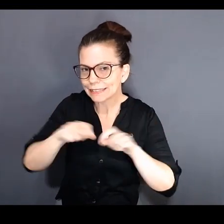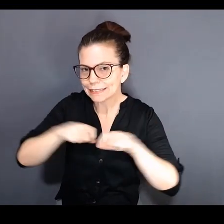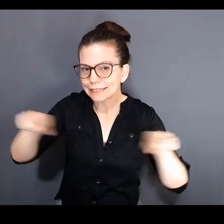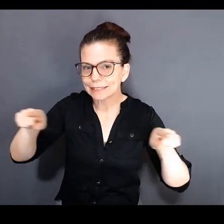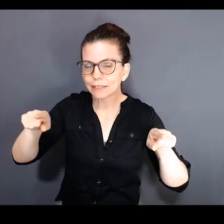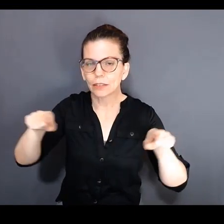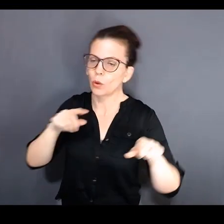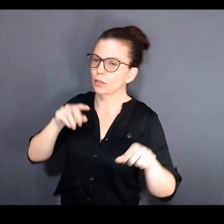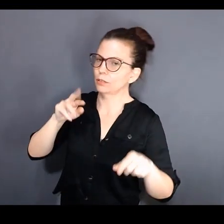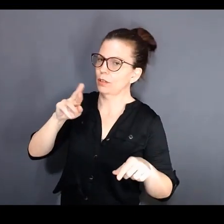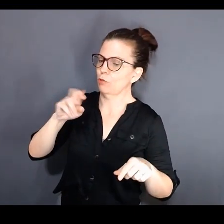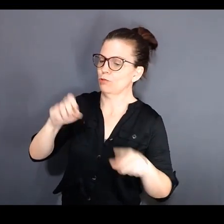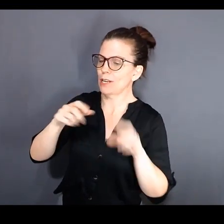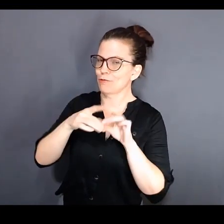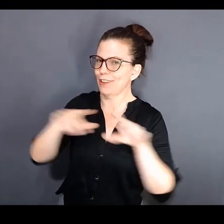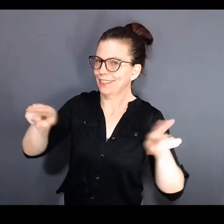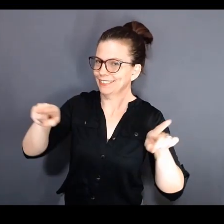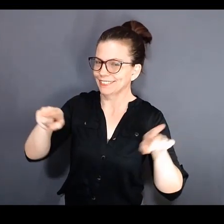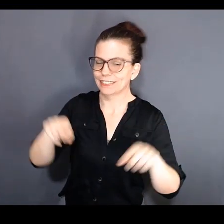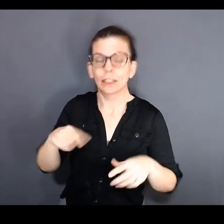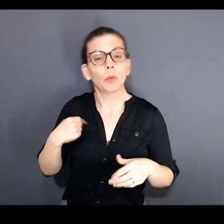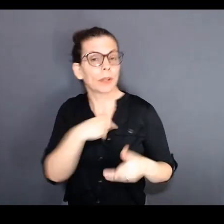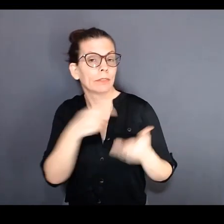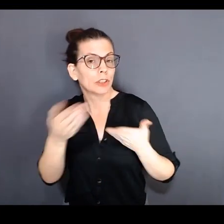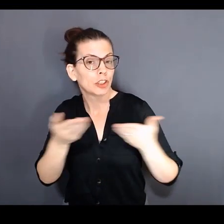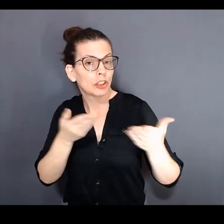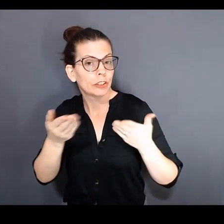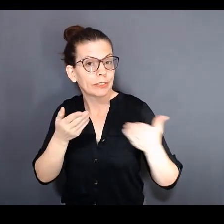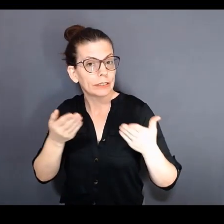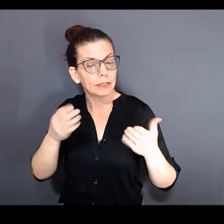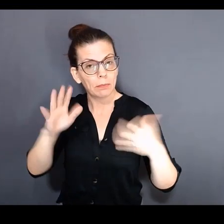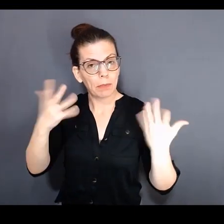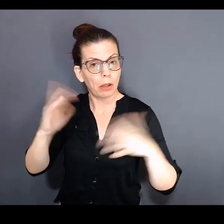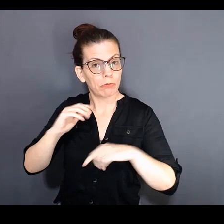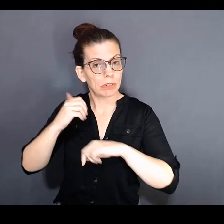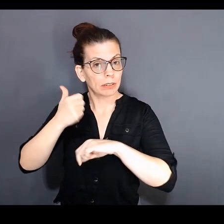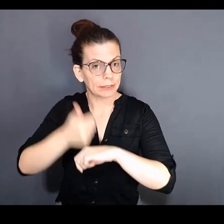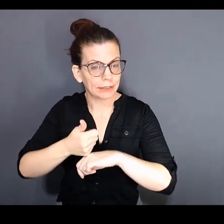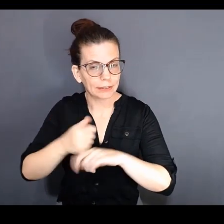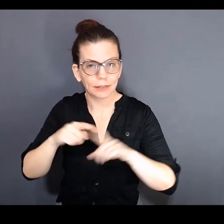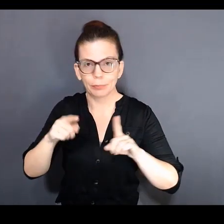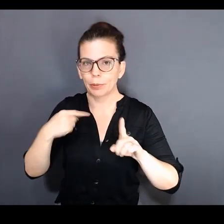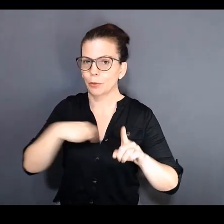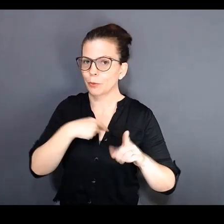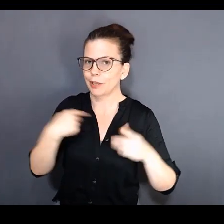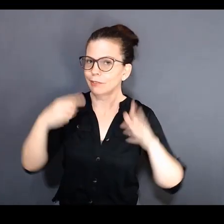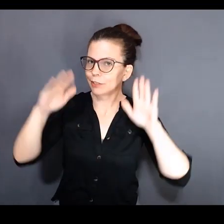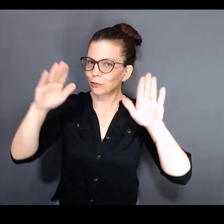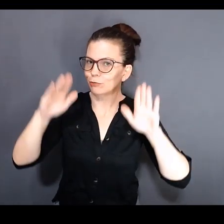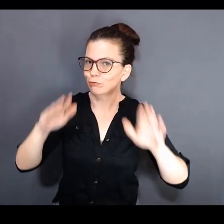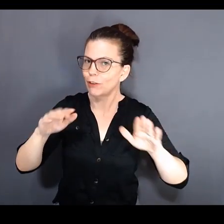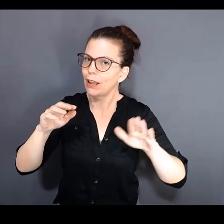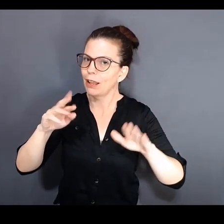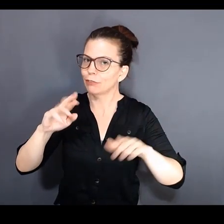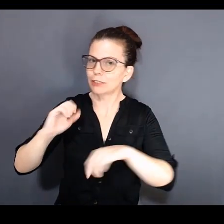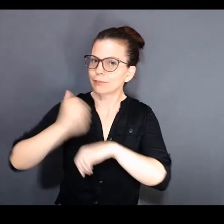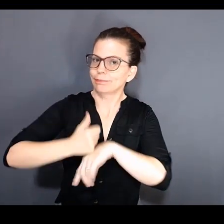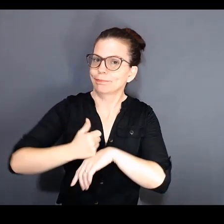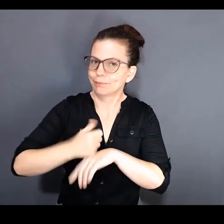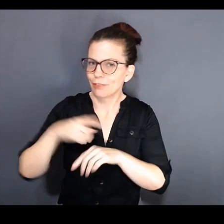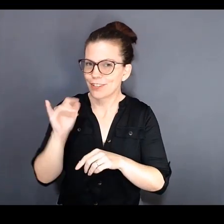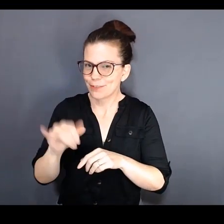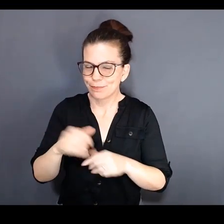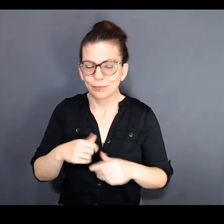releases or re-releases. We're going to be looking at a service that may already exist, but we are having a great reimagining